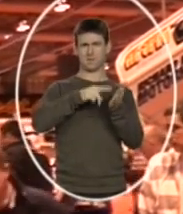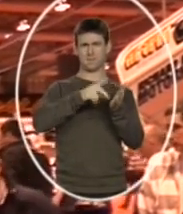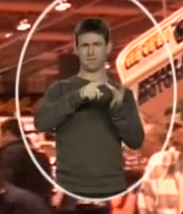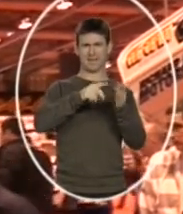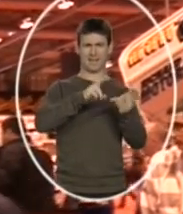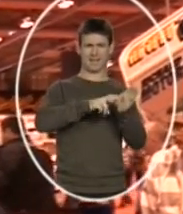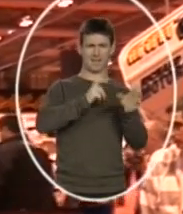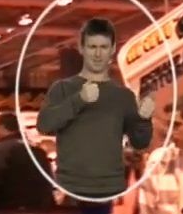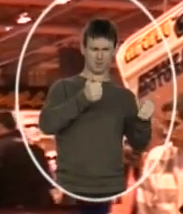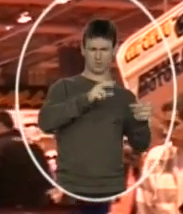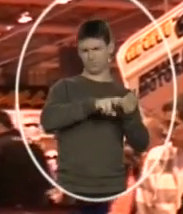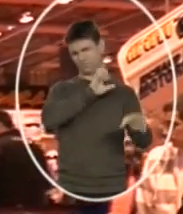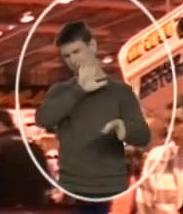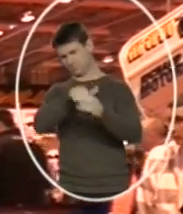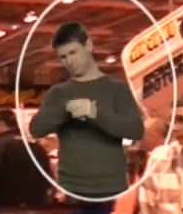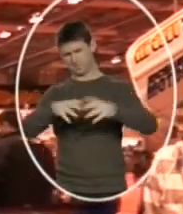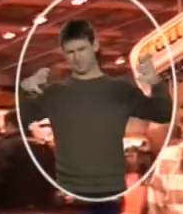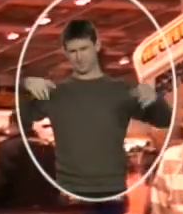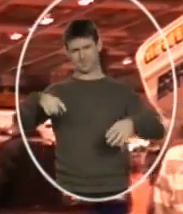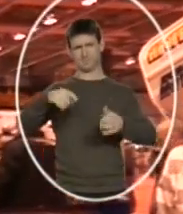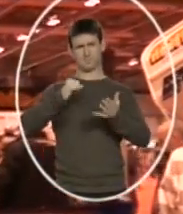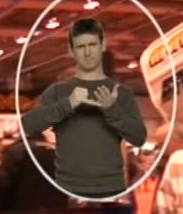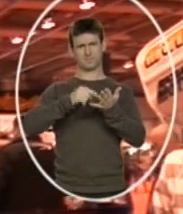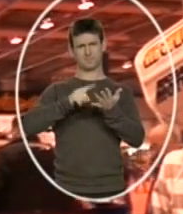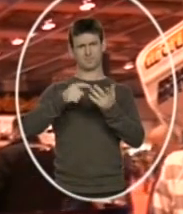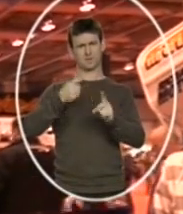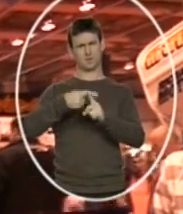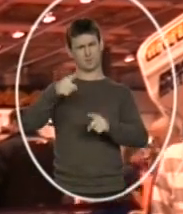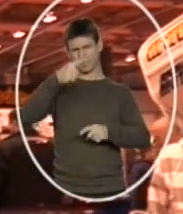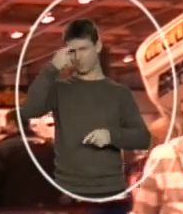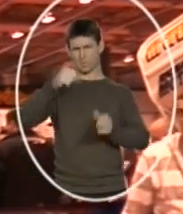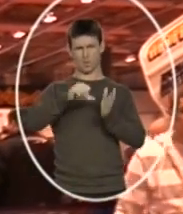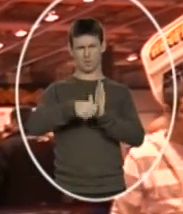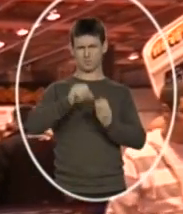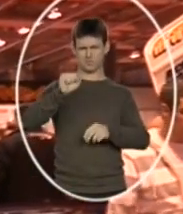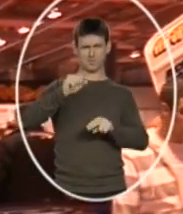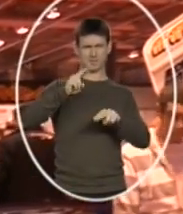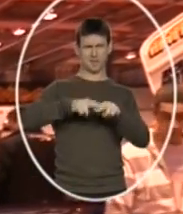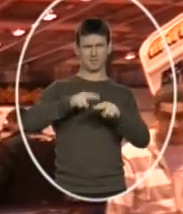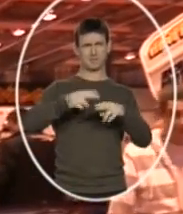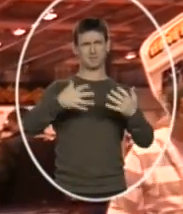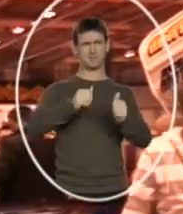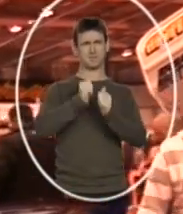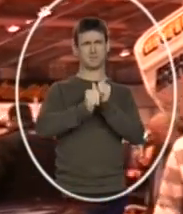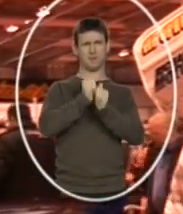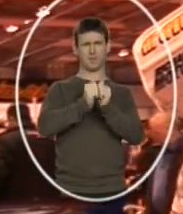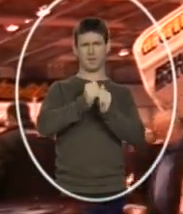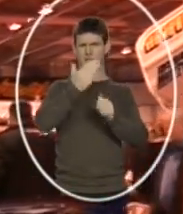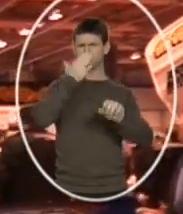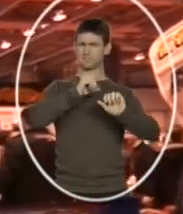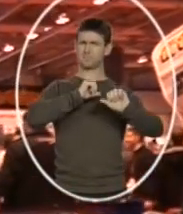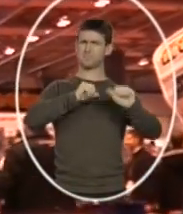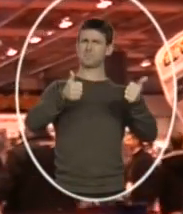Ones now, the big league, of course. Got a lot to live up to, not only with his dad, but also, of course, with his brother Junior, who's doing very, very